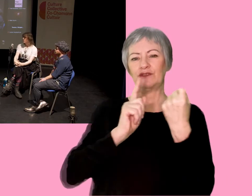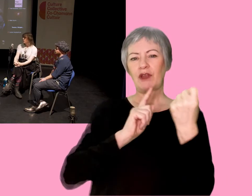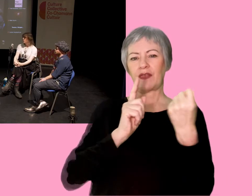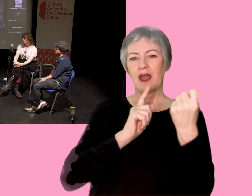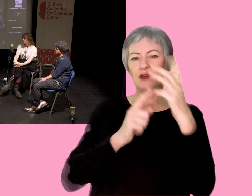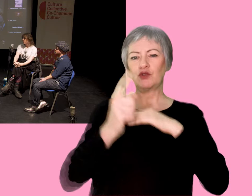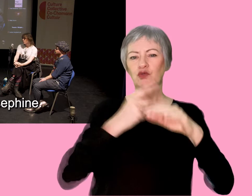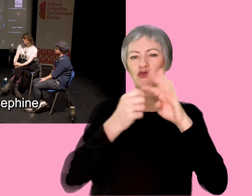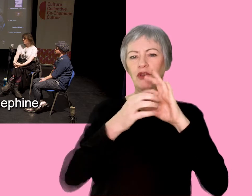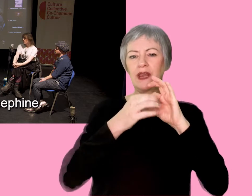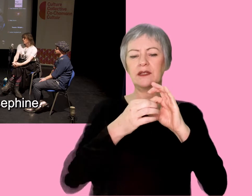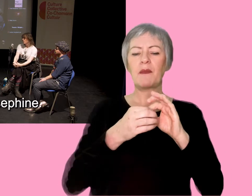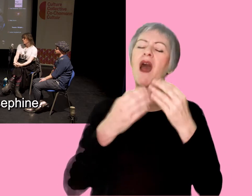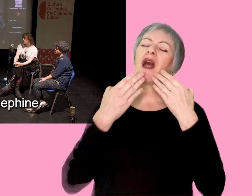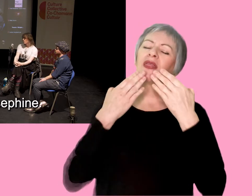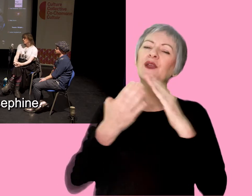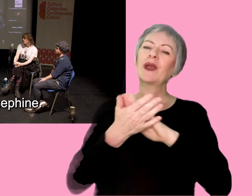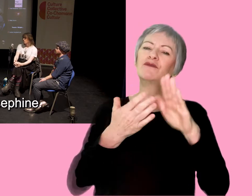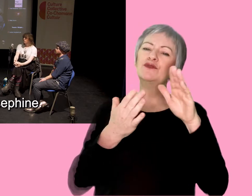Mm-hmm. Yeah. Thank you,